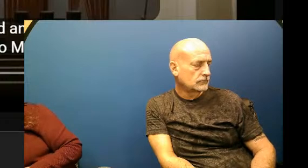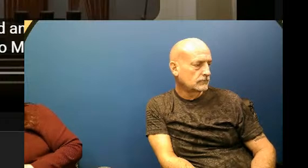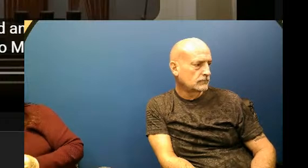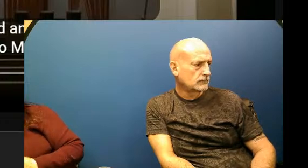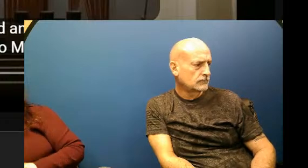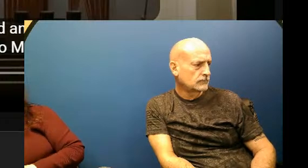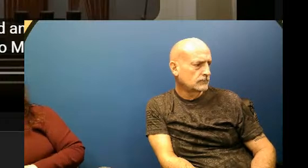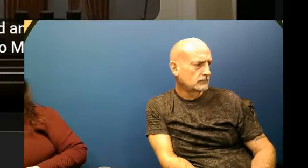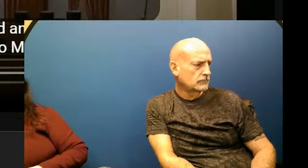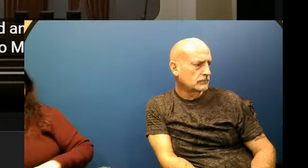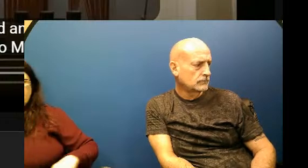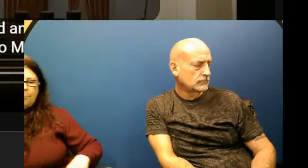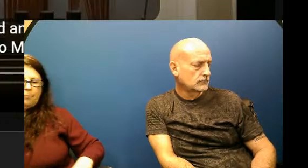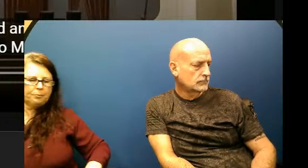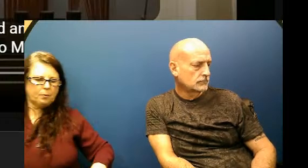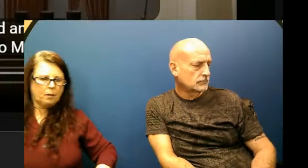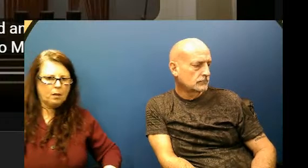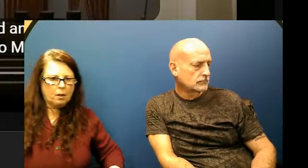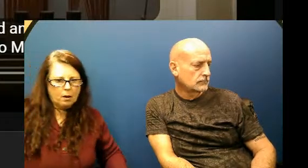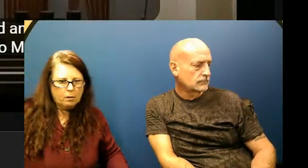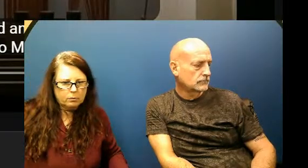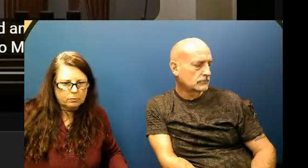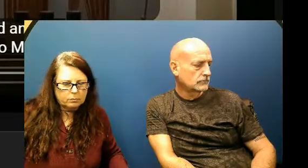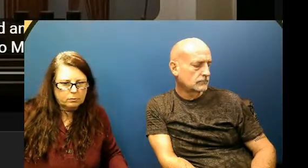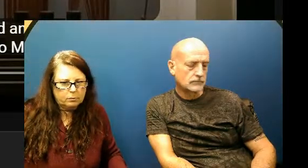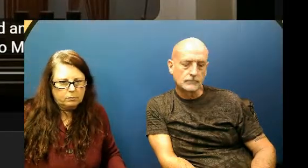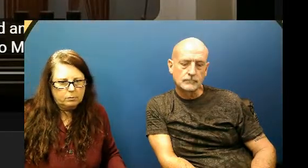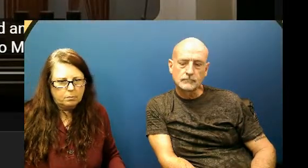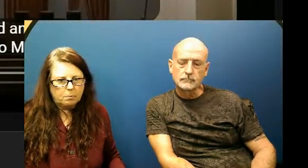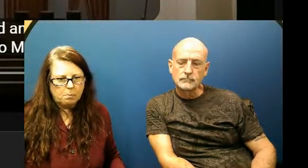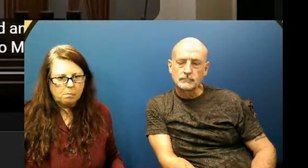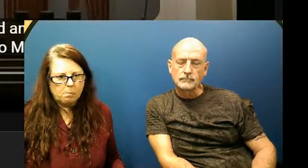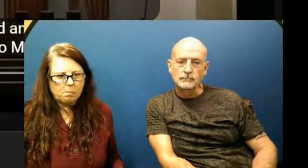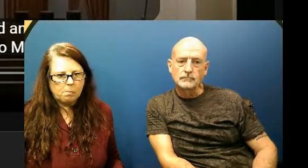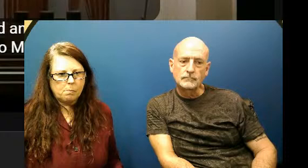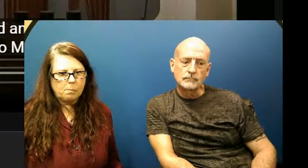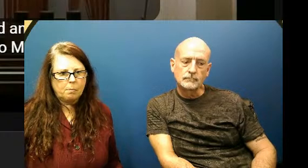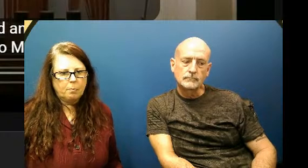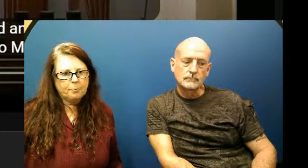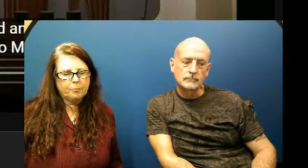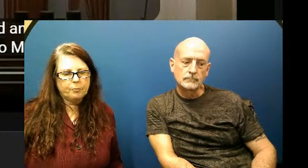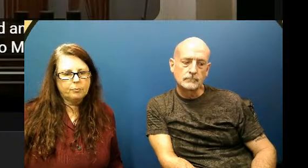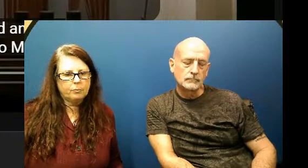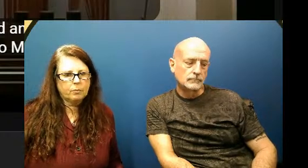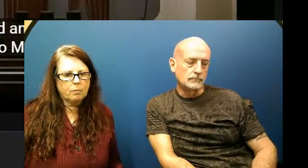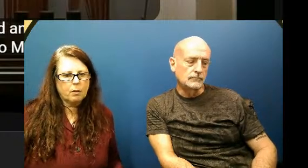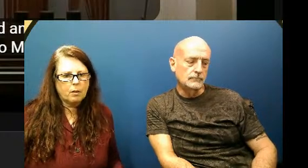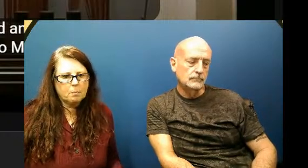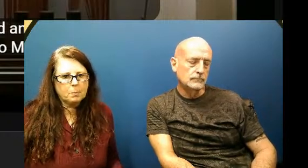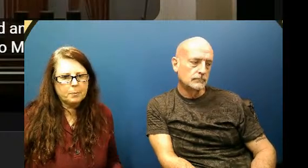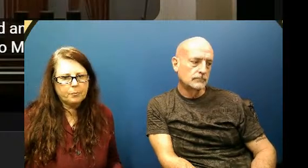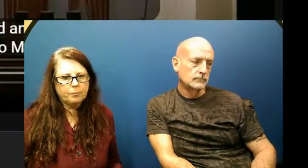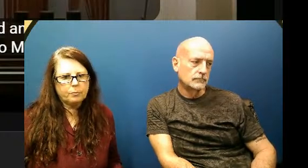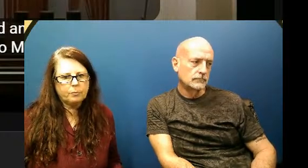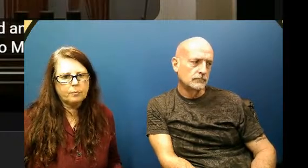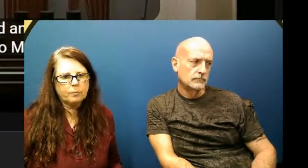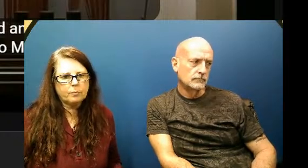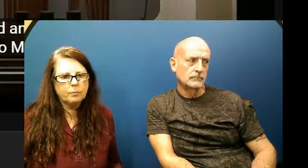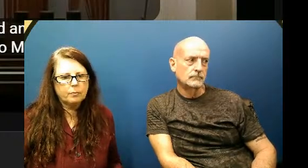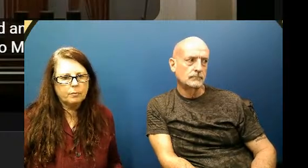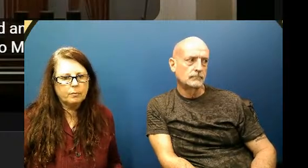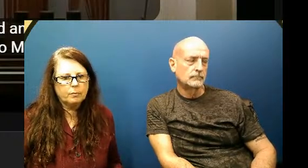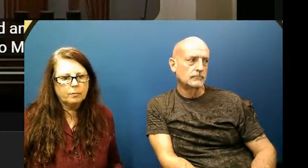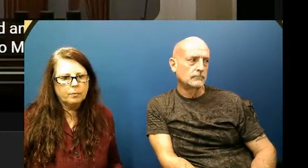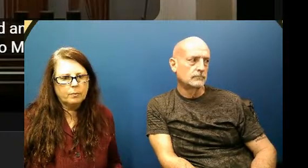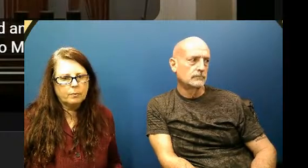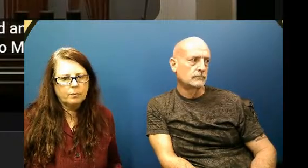that is involved with speech. If all you had, so I want to make sure I understand the hypothetical. The only provision you have is one that says this company